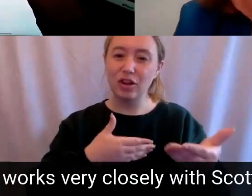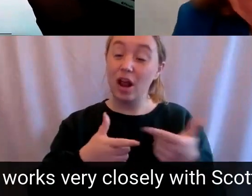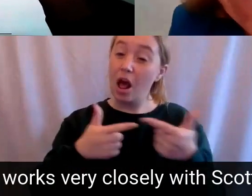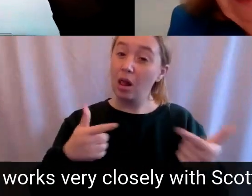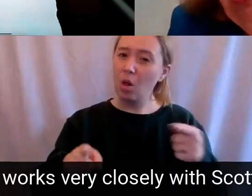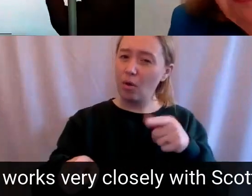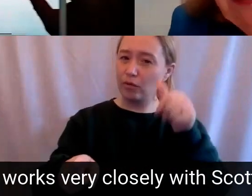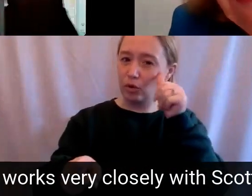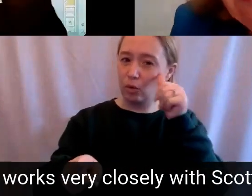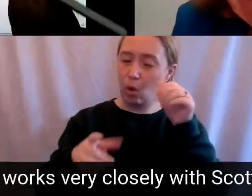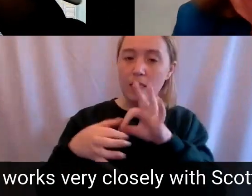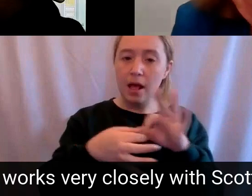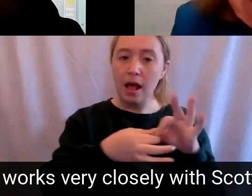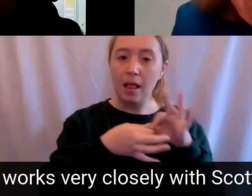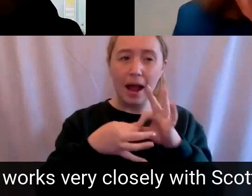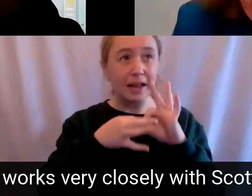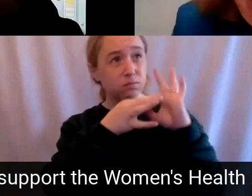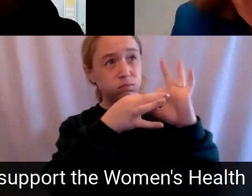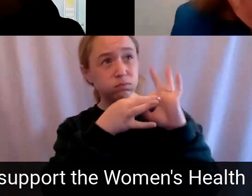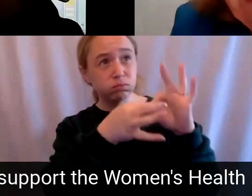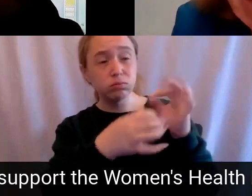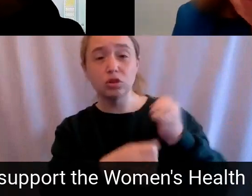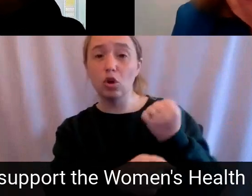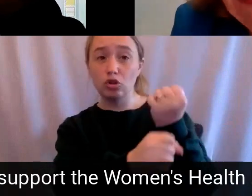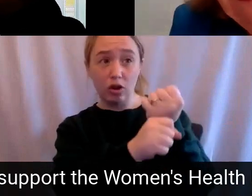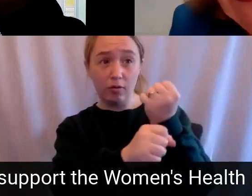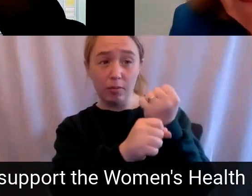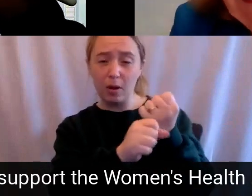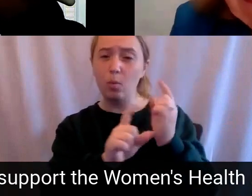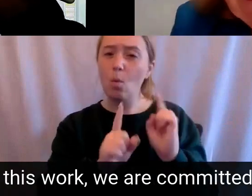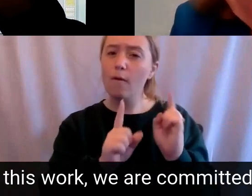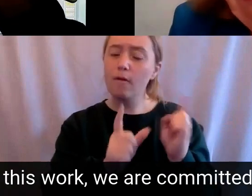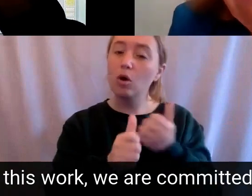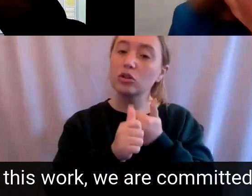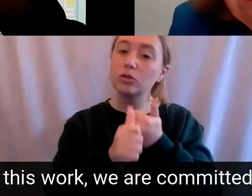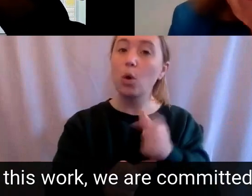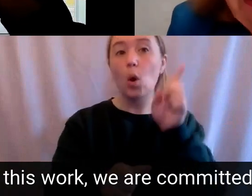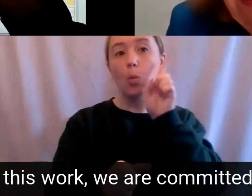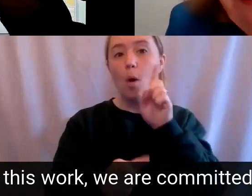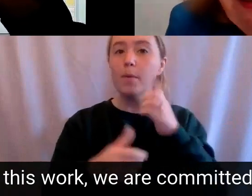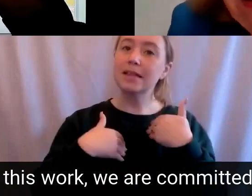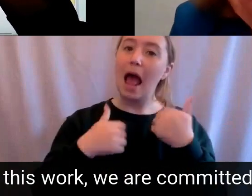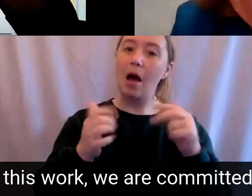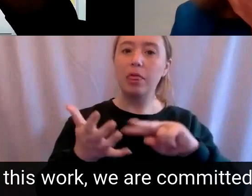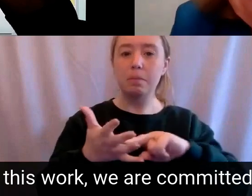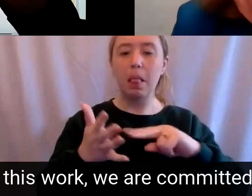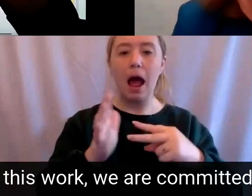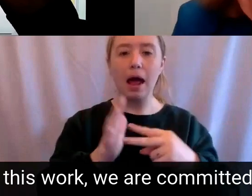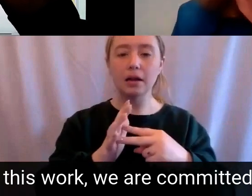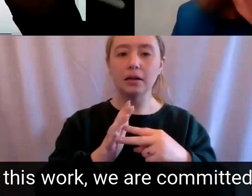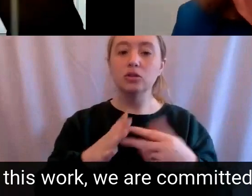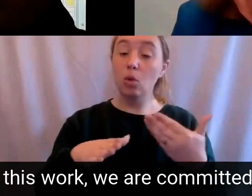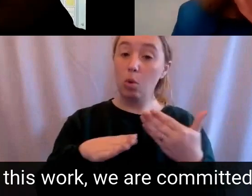the Alliance works very closely with Scottish Government to support the Women's Health Plan. And as part of this work, we are committed